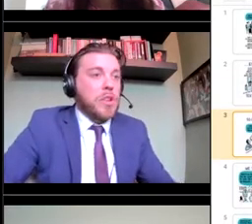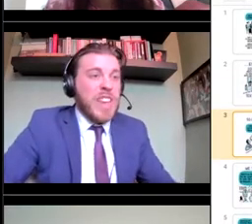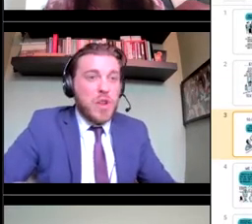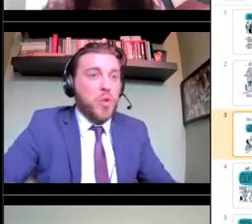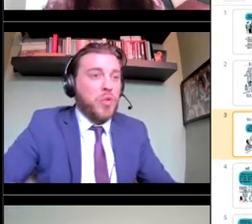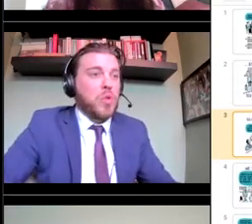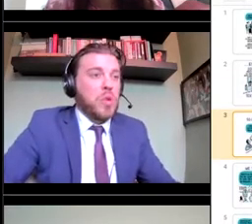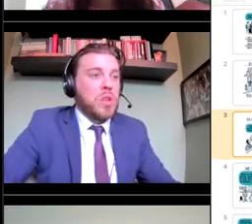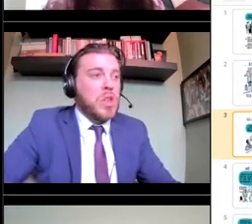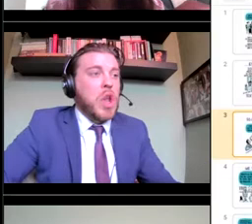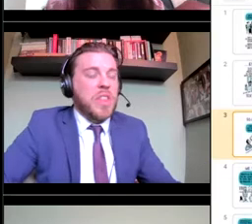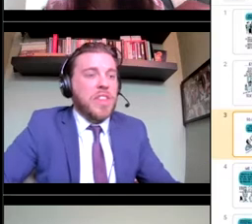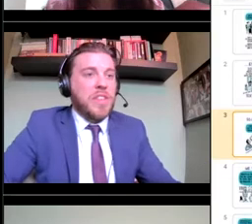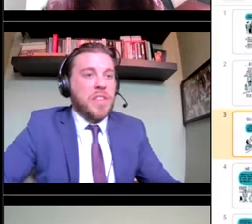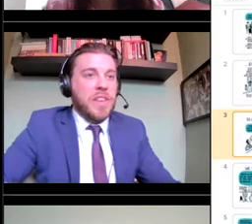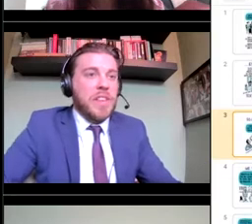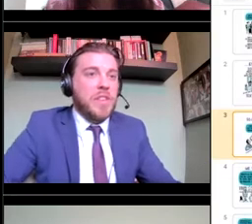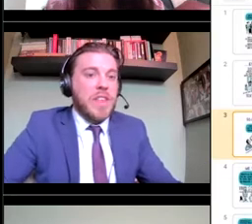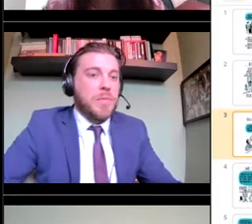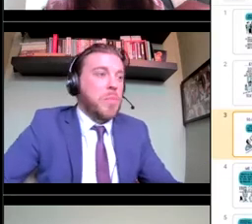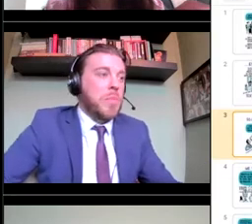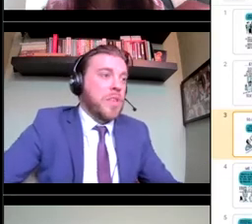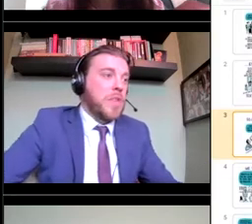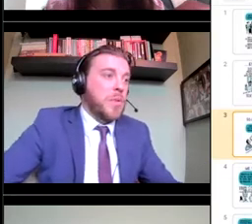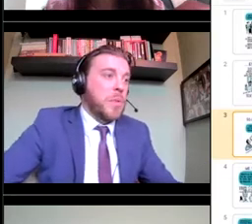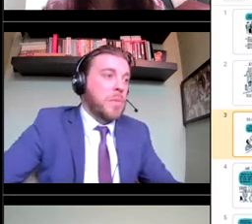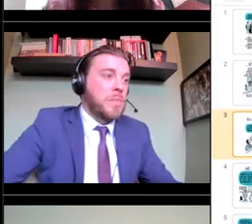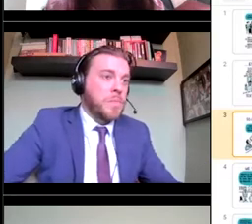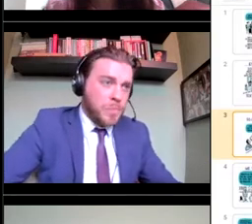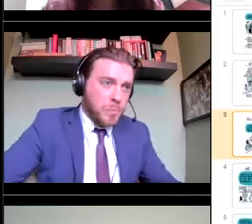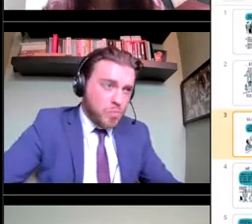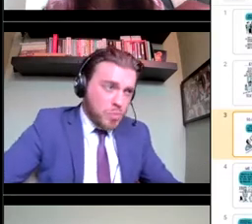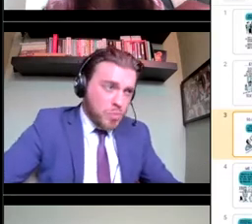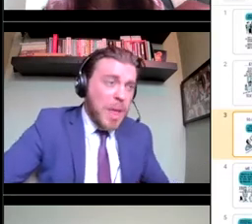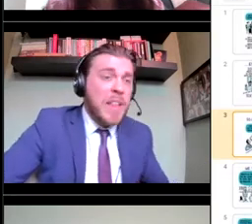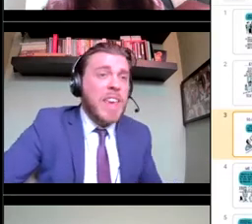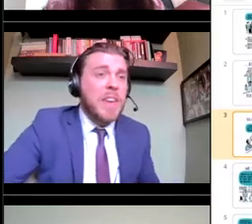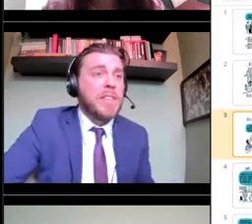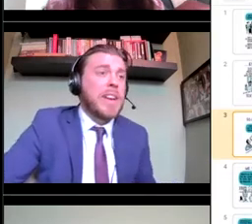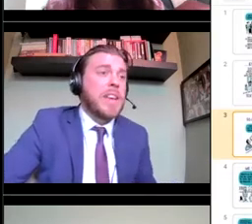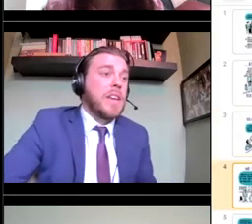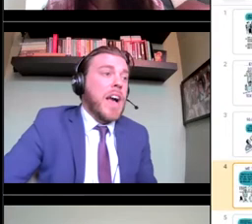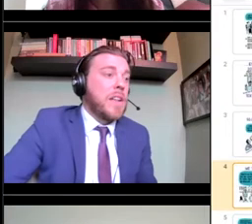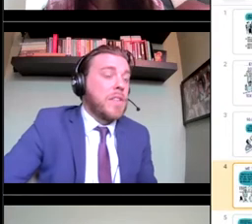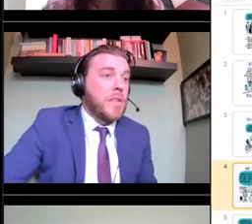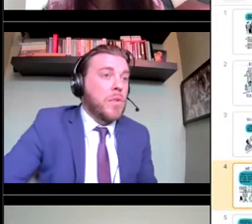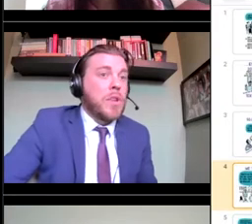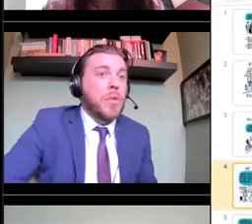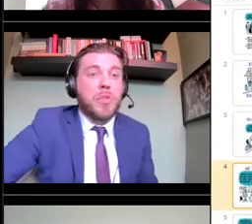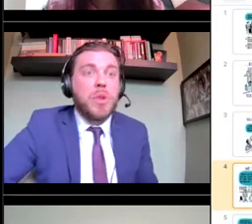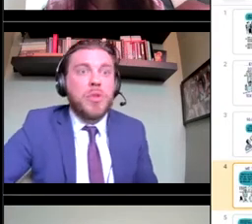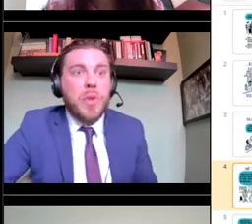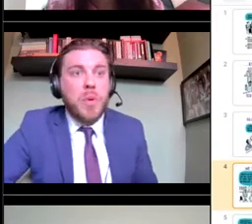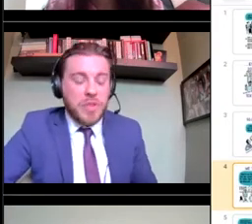exclusion in your school know these statistics, and do they inform things for you as well? That led Kieran and Danny to do